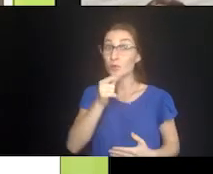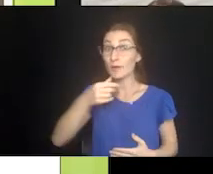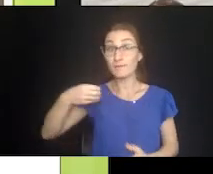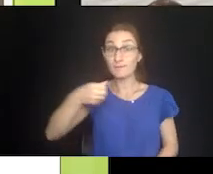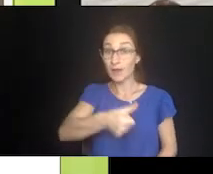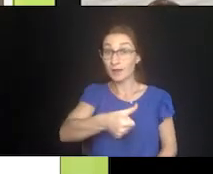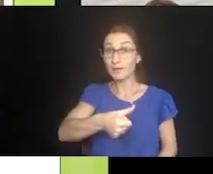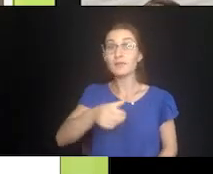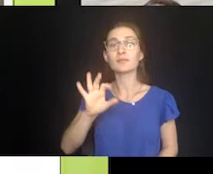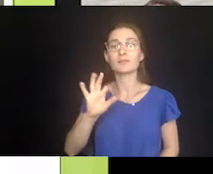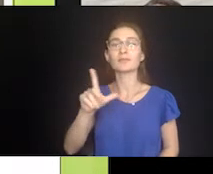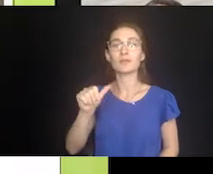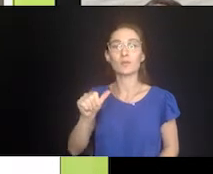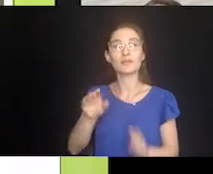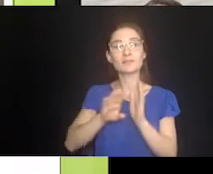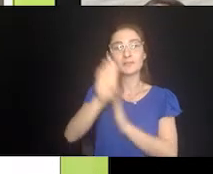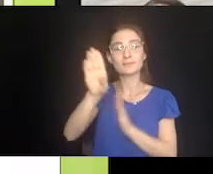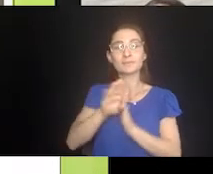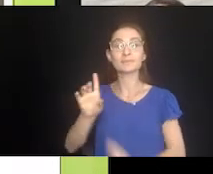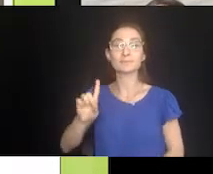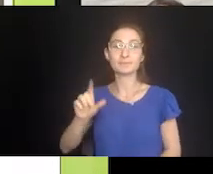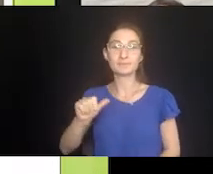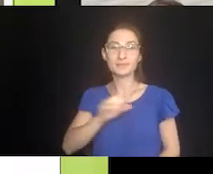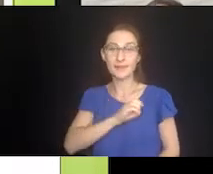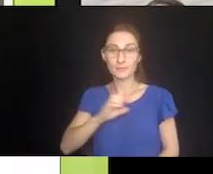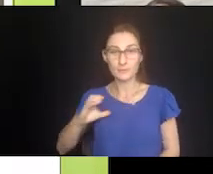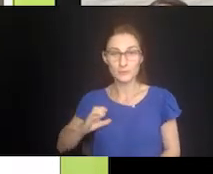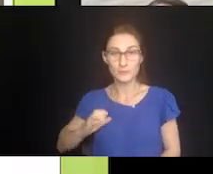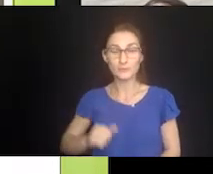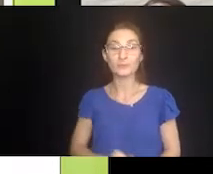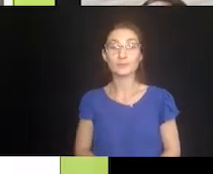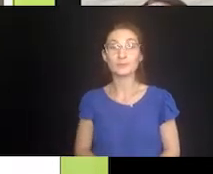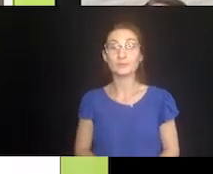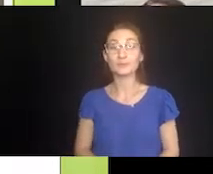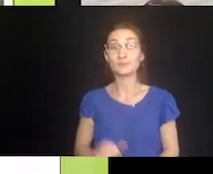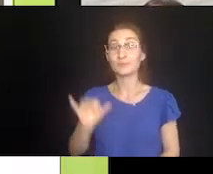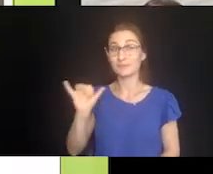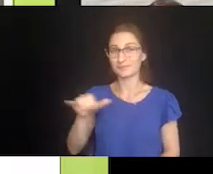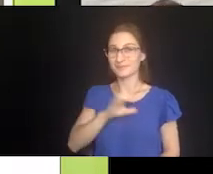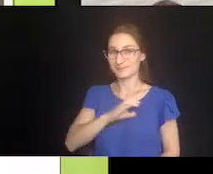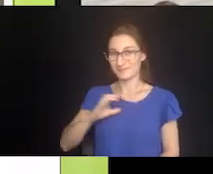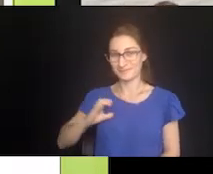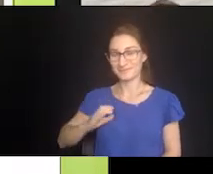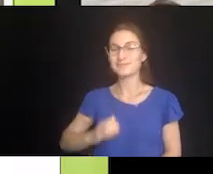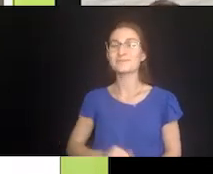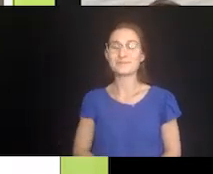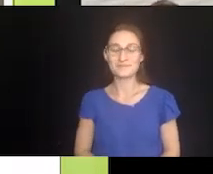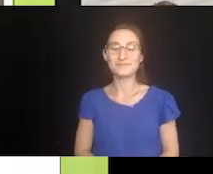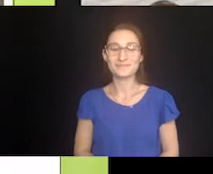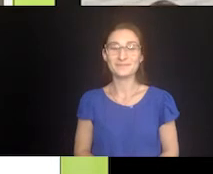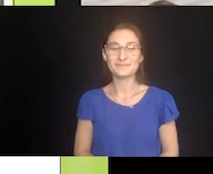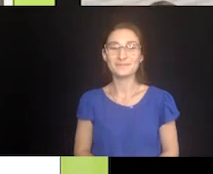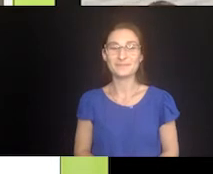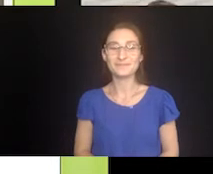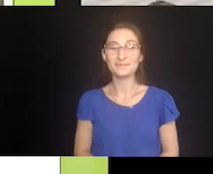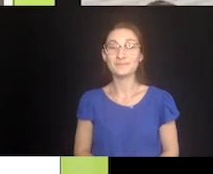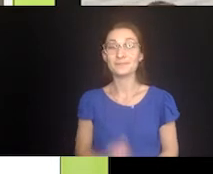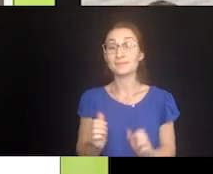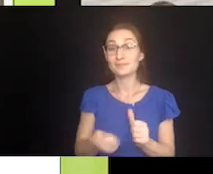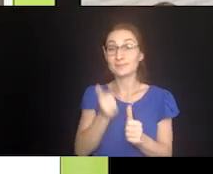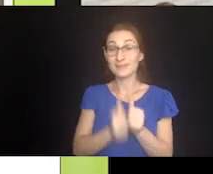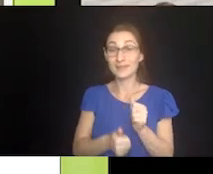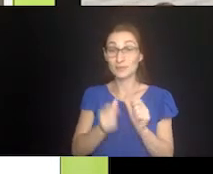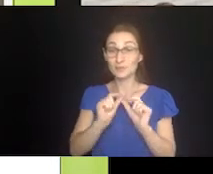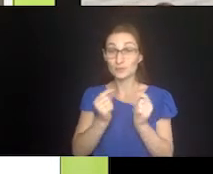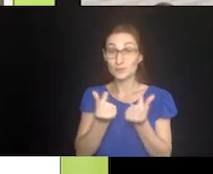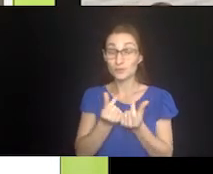project that was funded by the Florida Developmental Disability Council, the Florida Developmental Disability